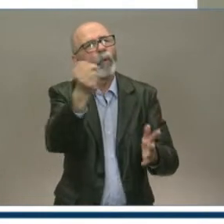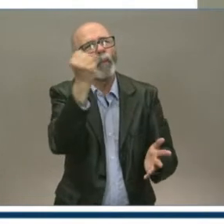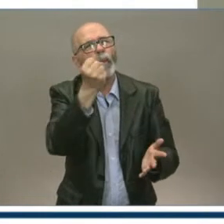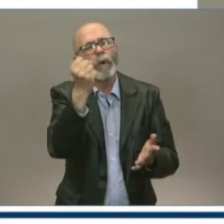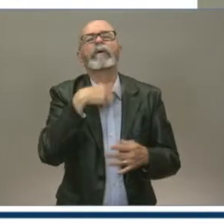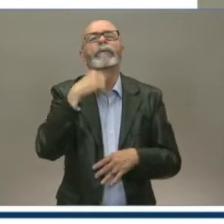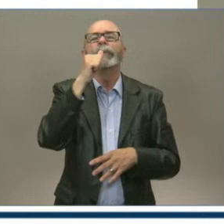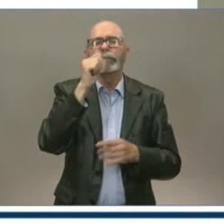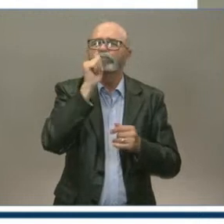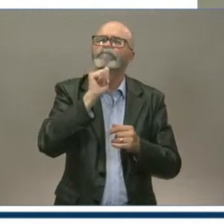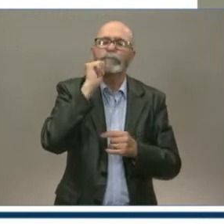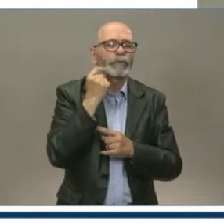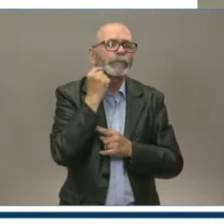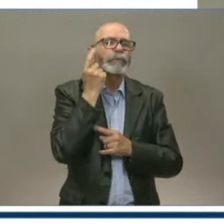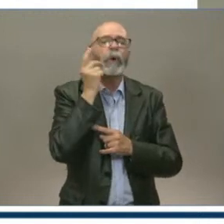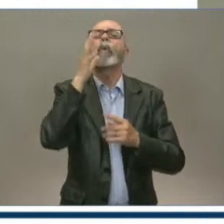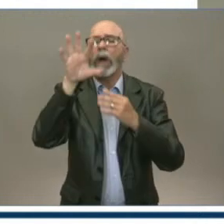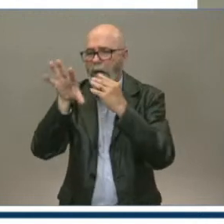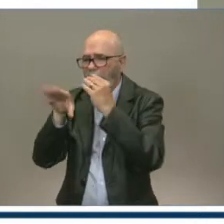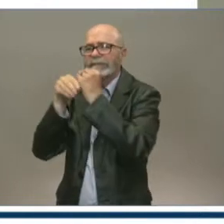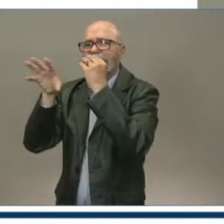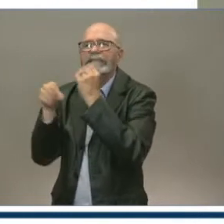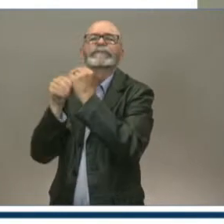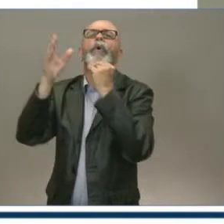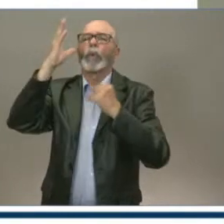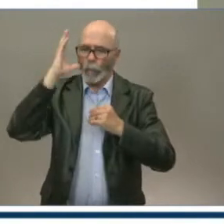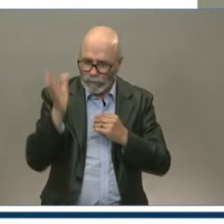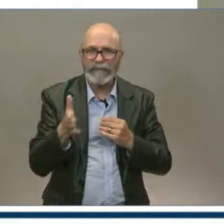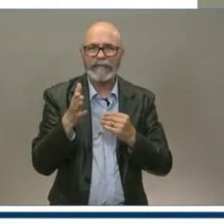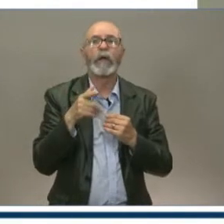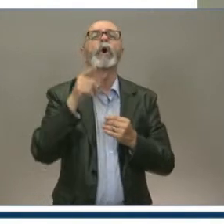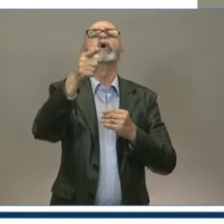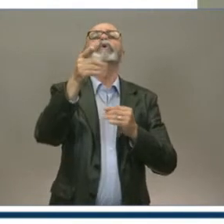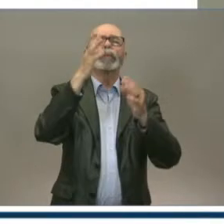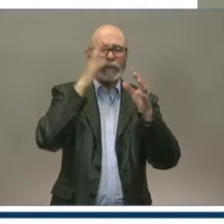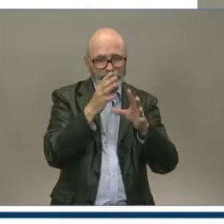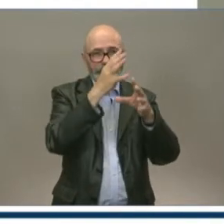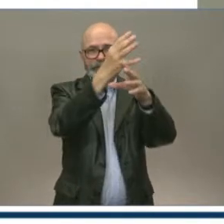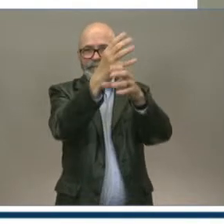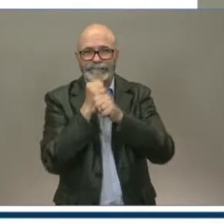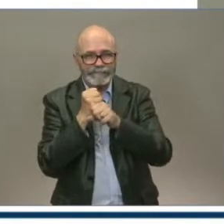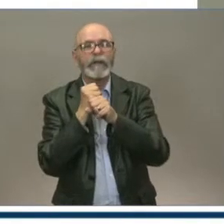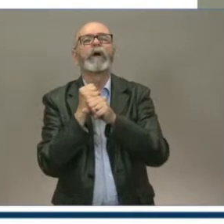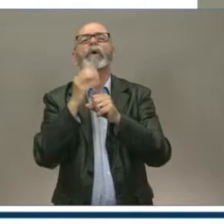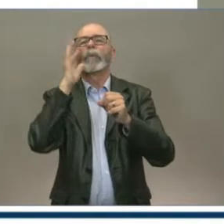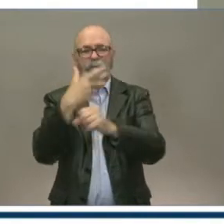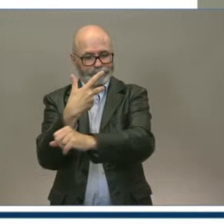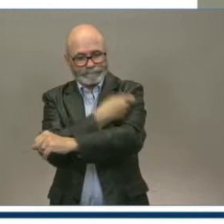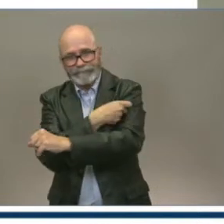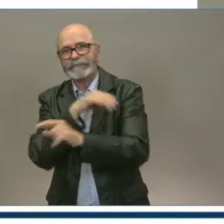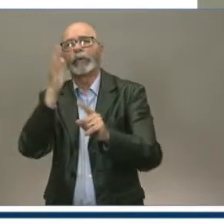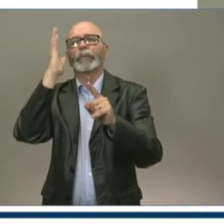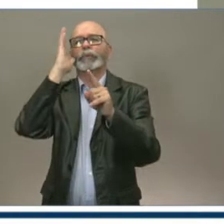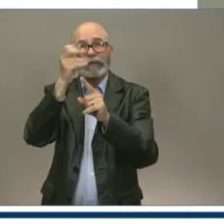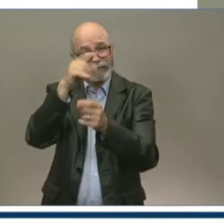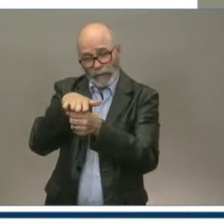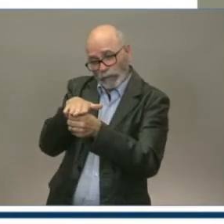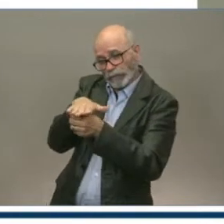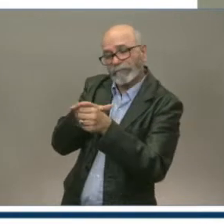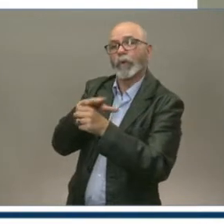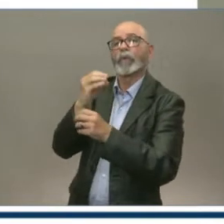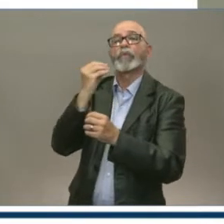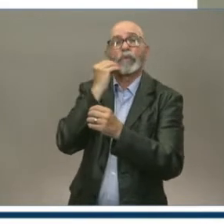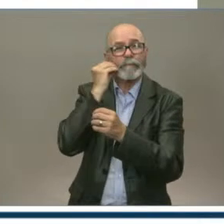Everybody will get an opportunity to be immunized close to home in the coming weeks. And I'm still hearing reports of people calling